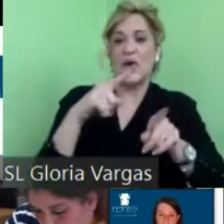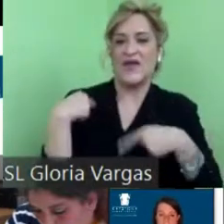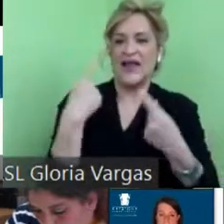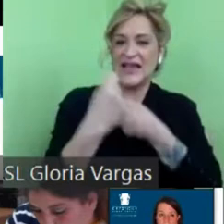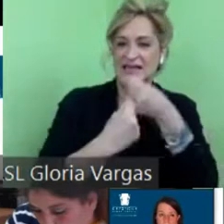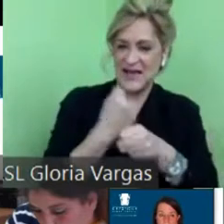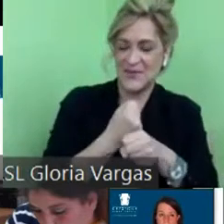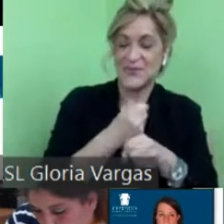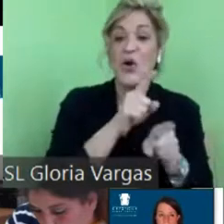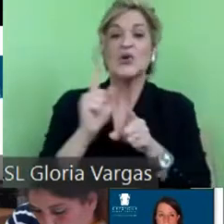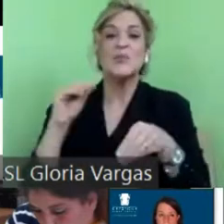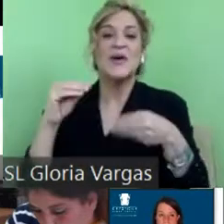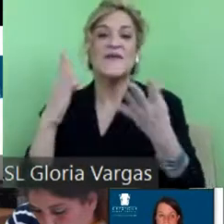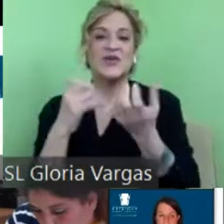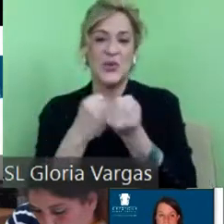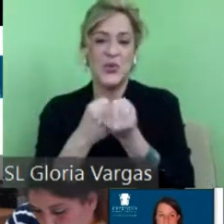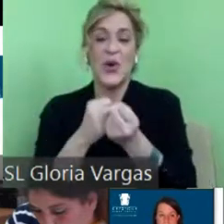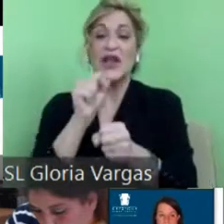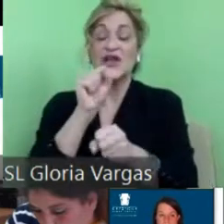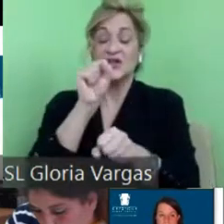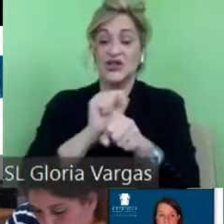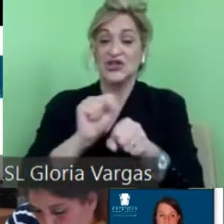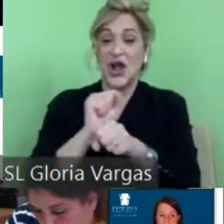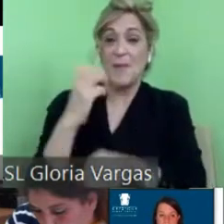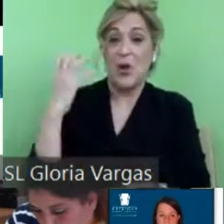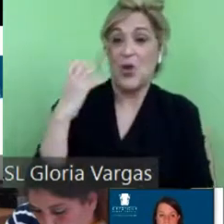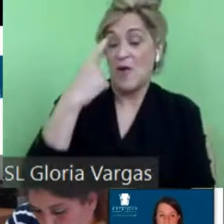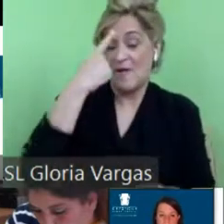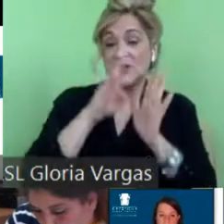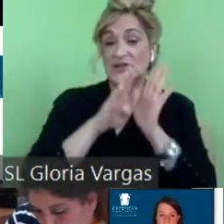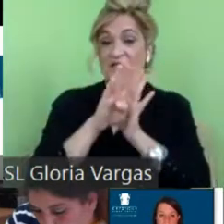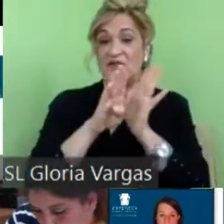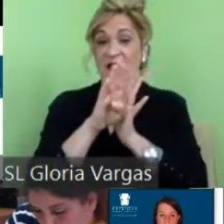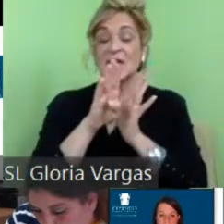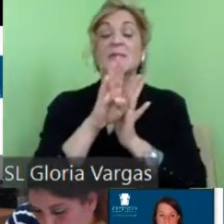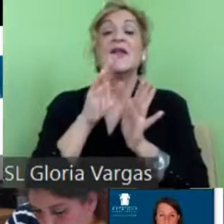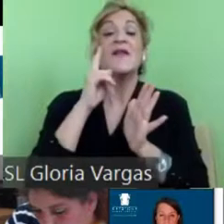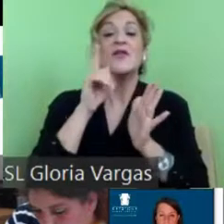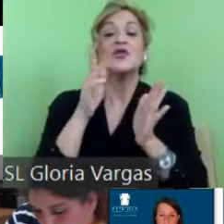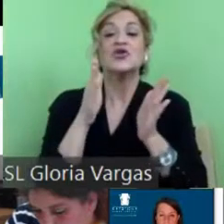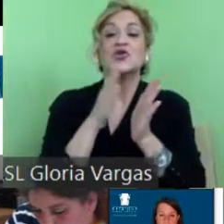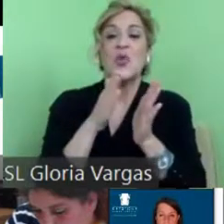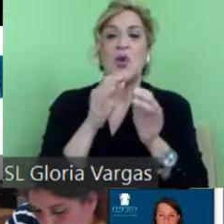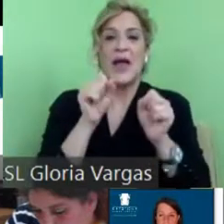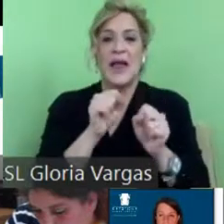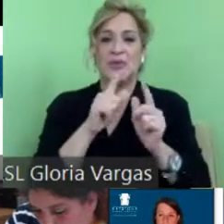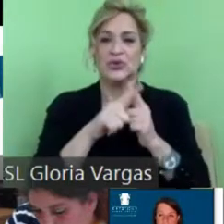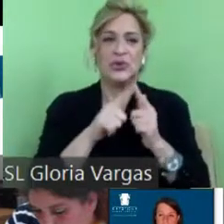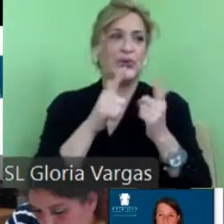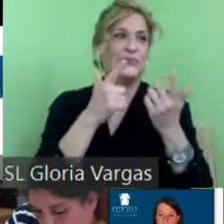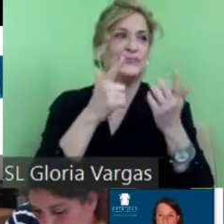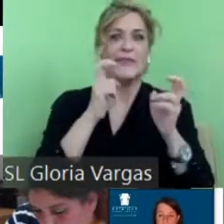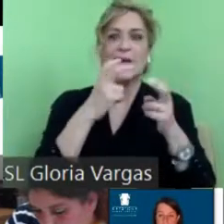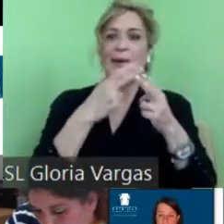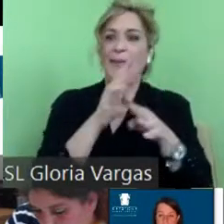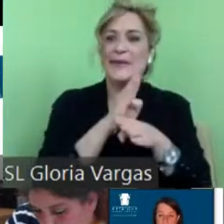also provide support and job coaching for development of small income generating activities like greenhouses, farms,